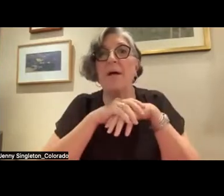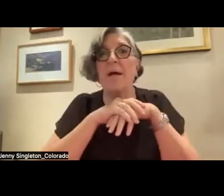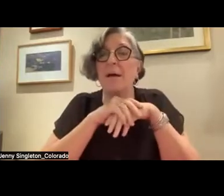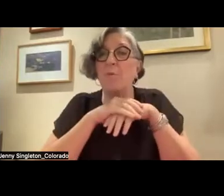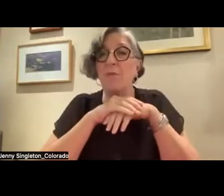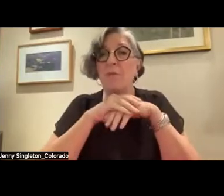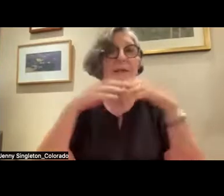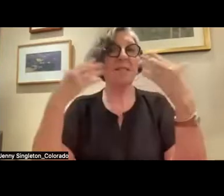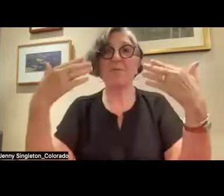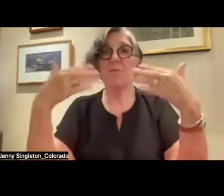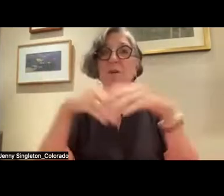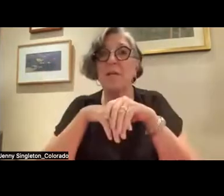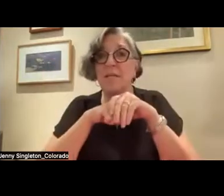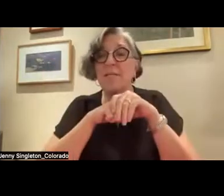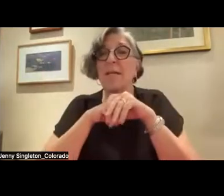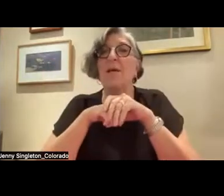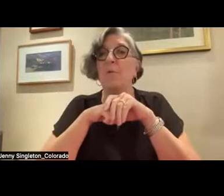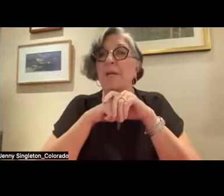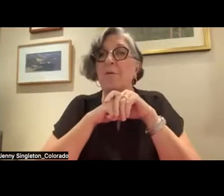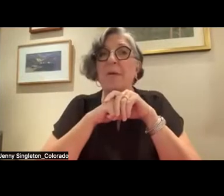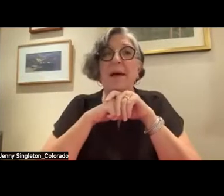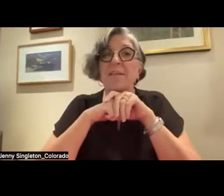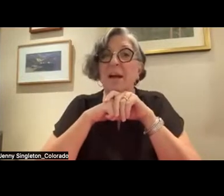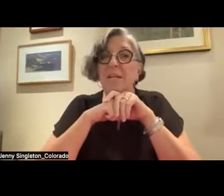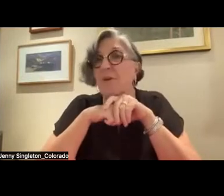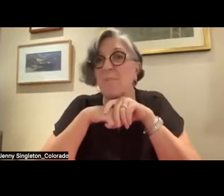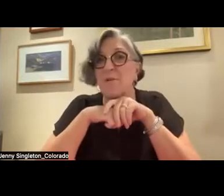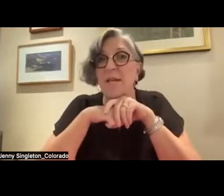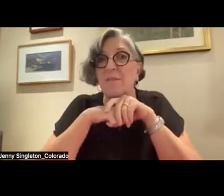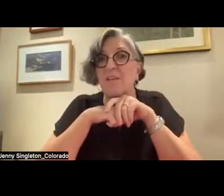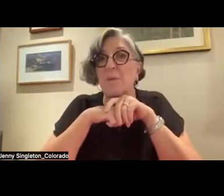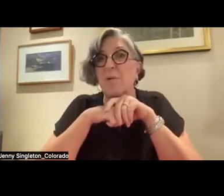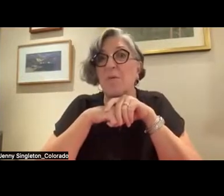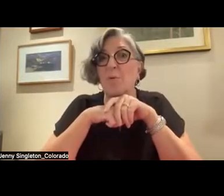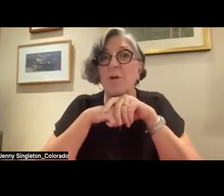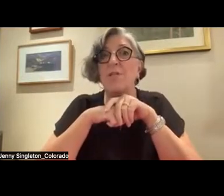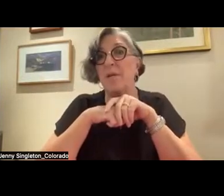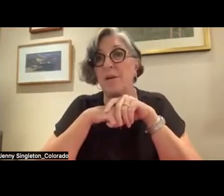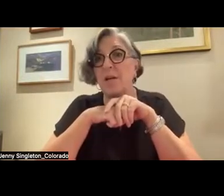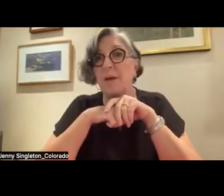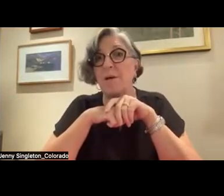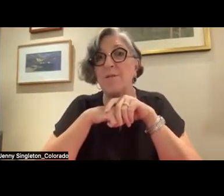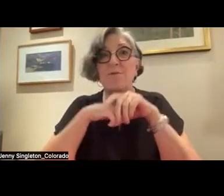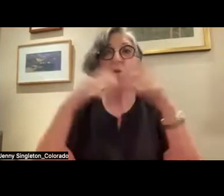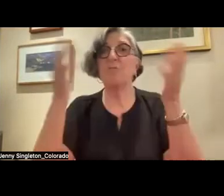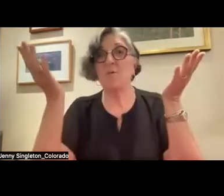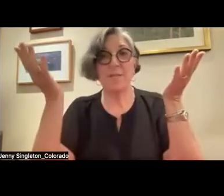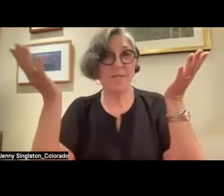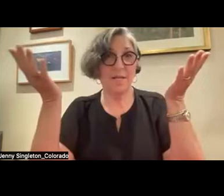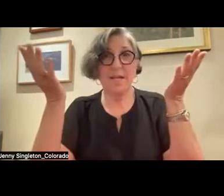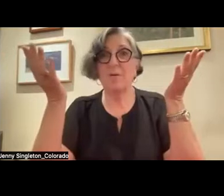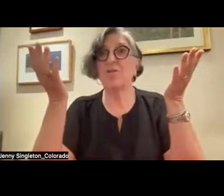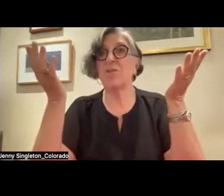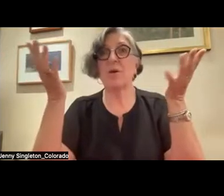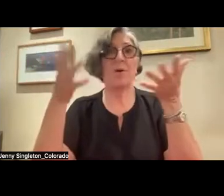So within deaf communities, we know that 95% of deaf people are born to hearing parents who don't know a